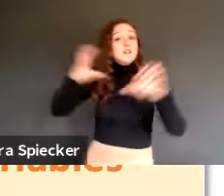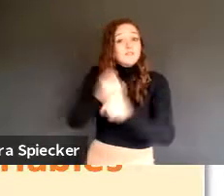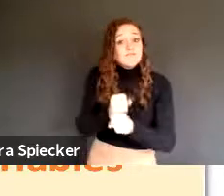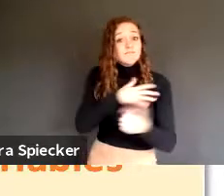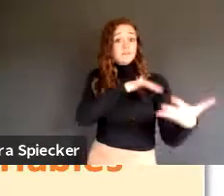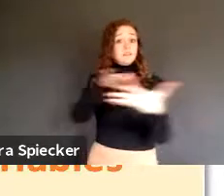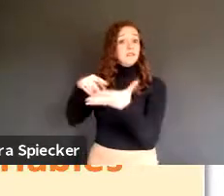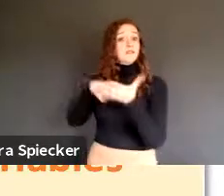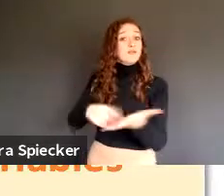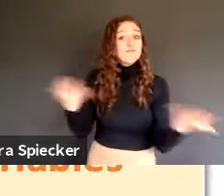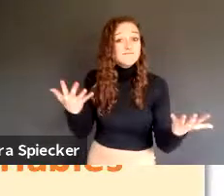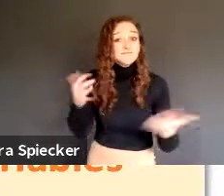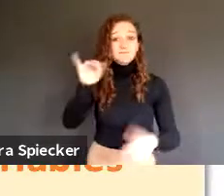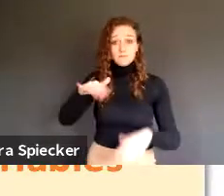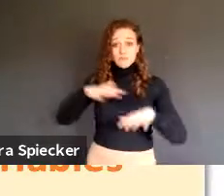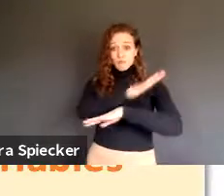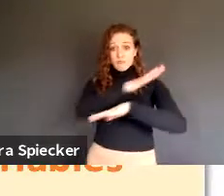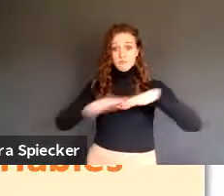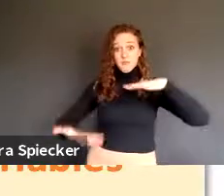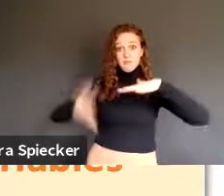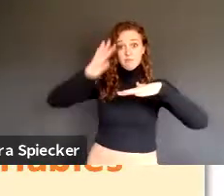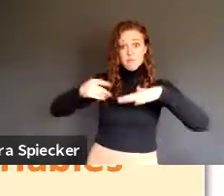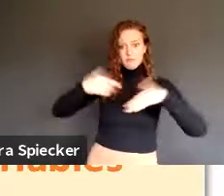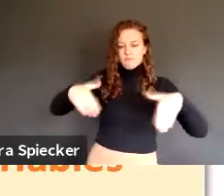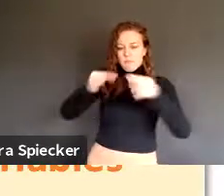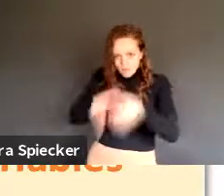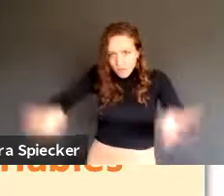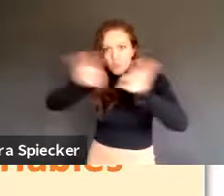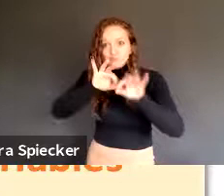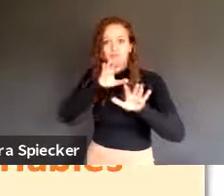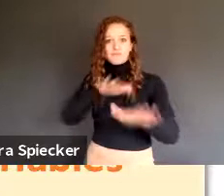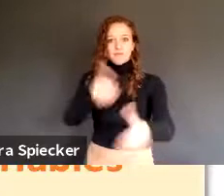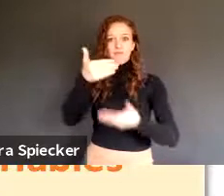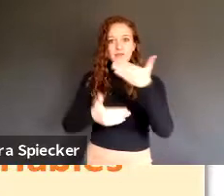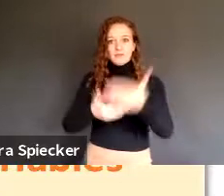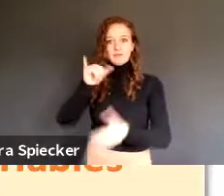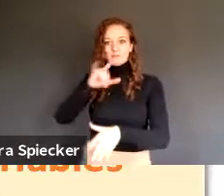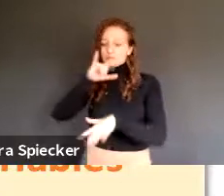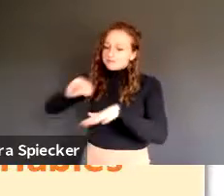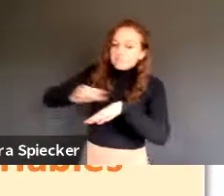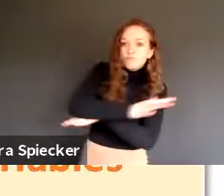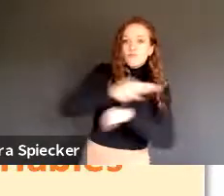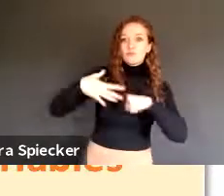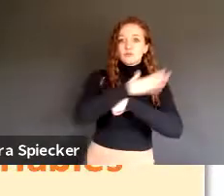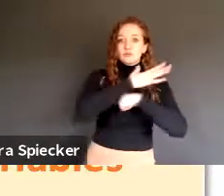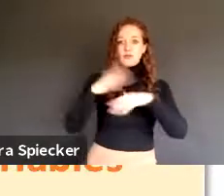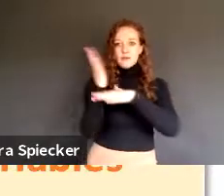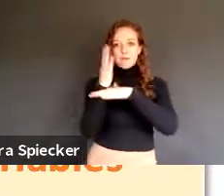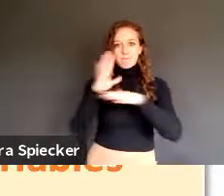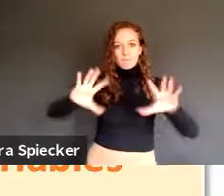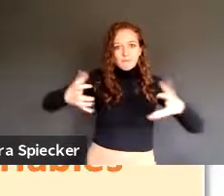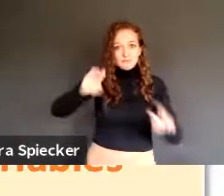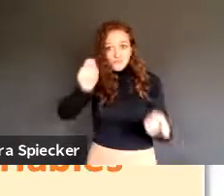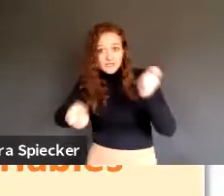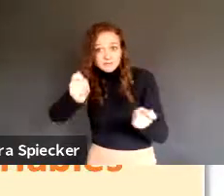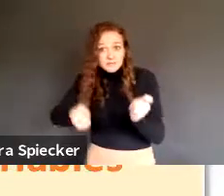So bringing together the results from all of these studies, encapsulating what I've shared so far, collectively what's illustrated is that coastal